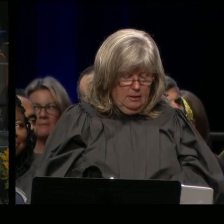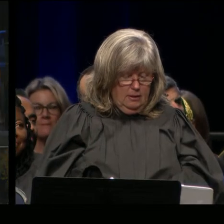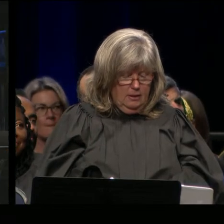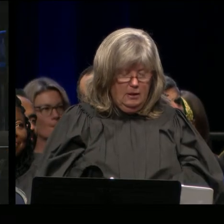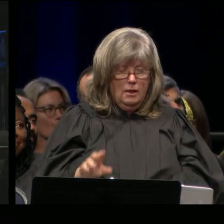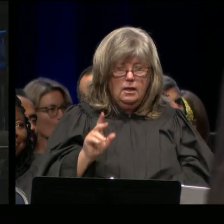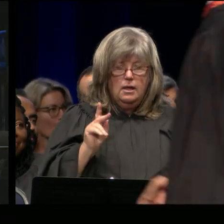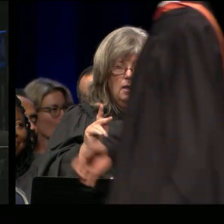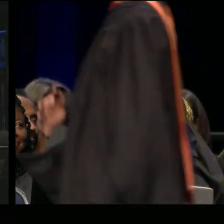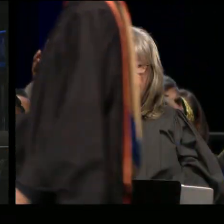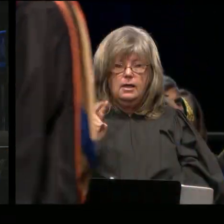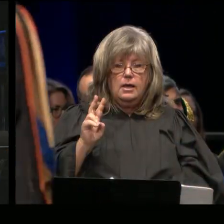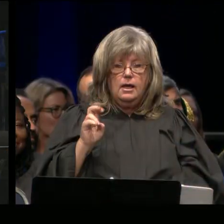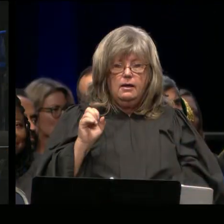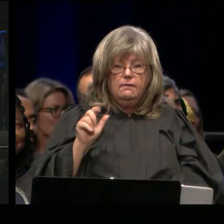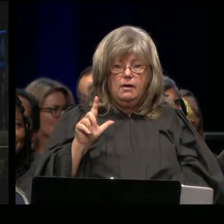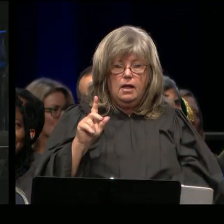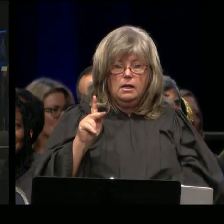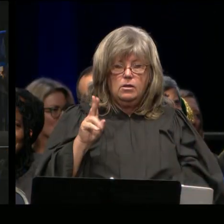Keval Kumar Shah.